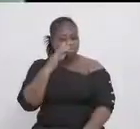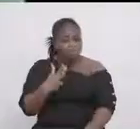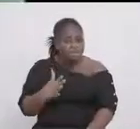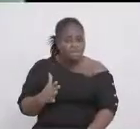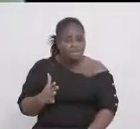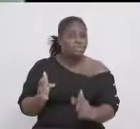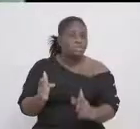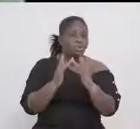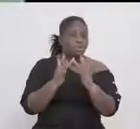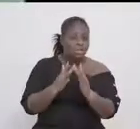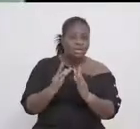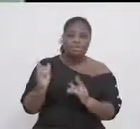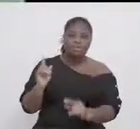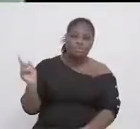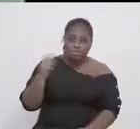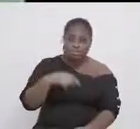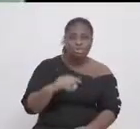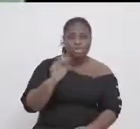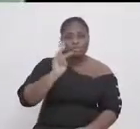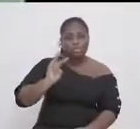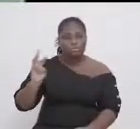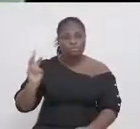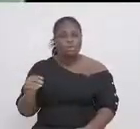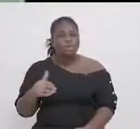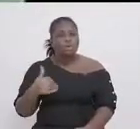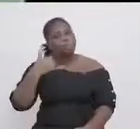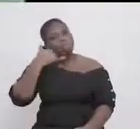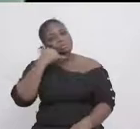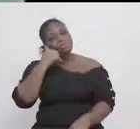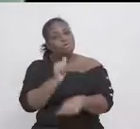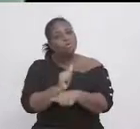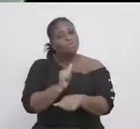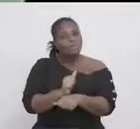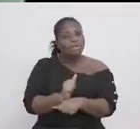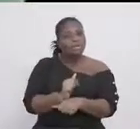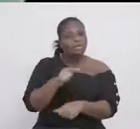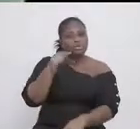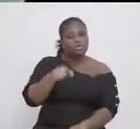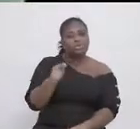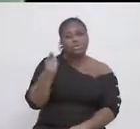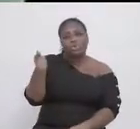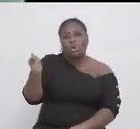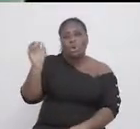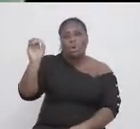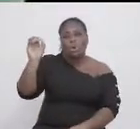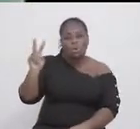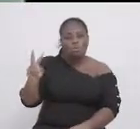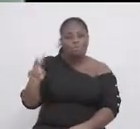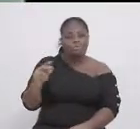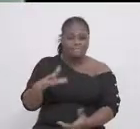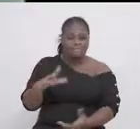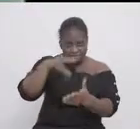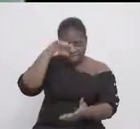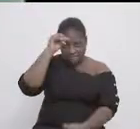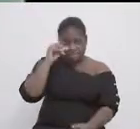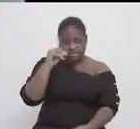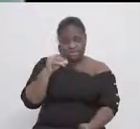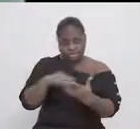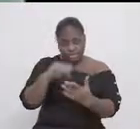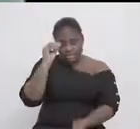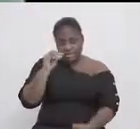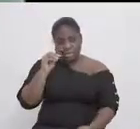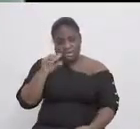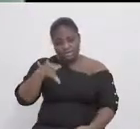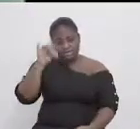It's online, so where you go to our website, mobilewebghana.org, you'll find information about the program that we are running in collaboration